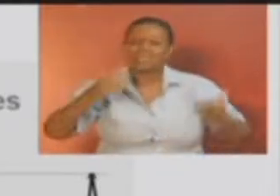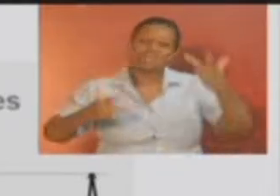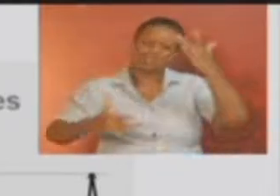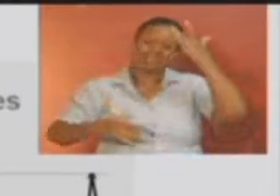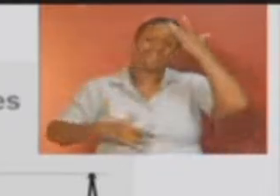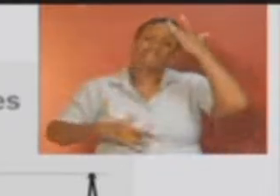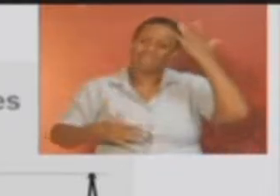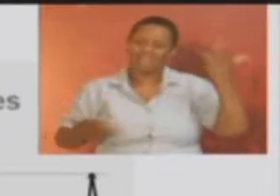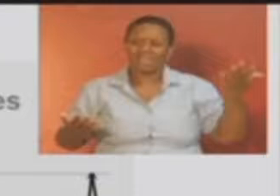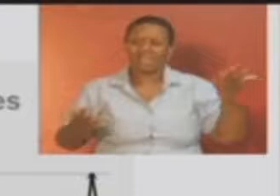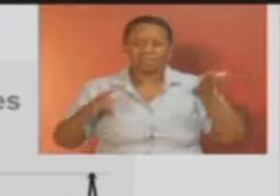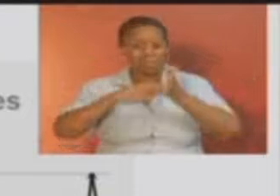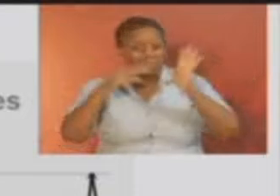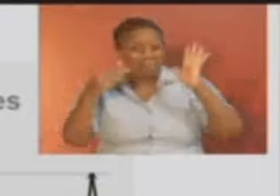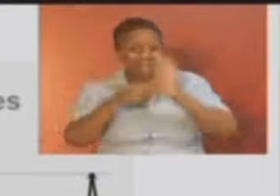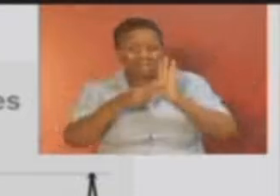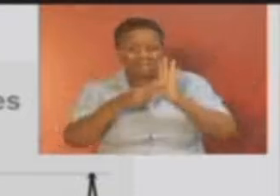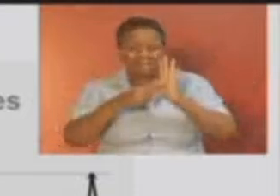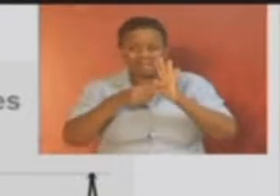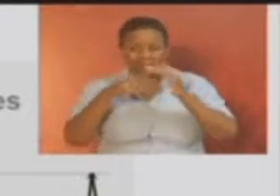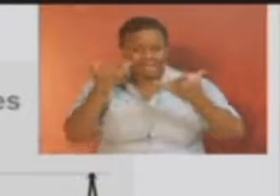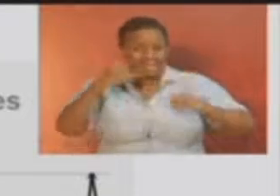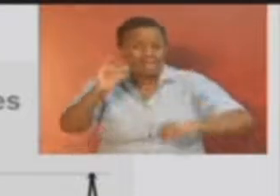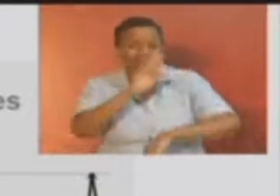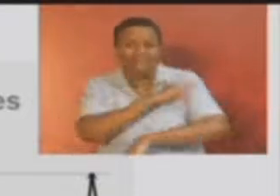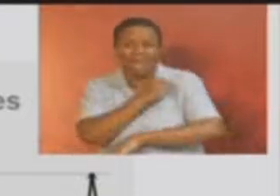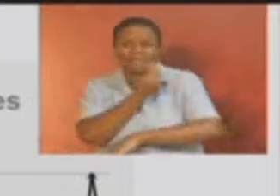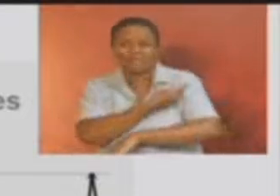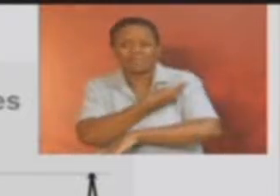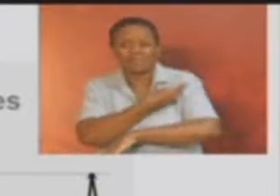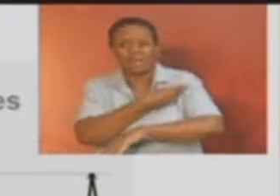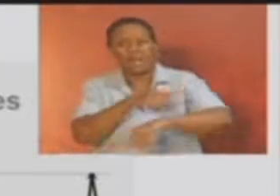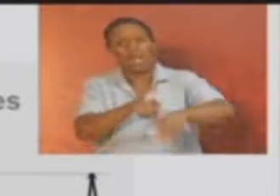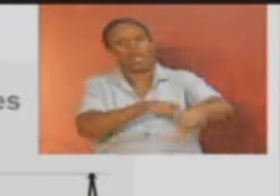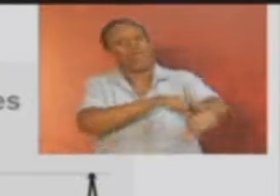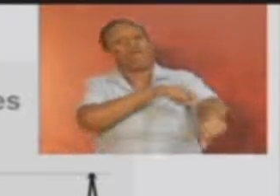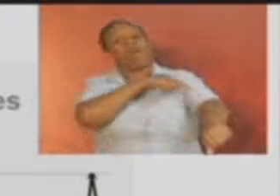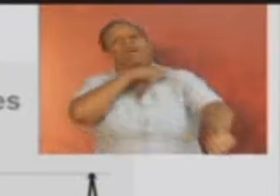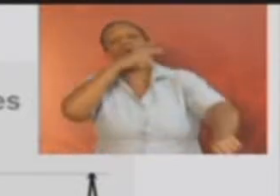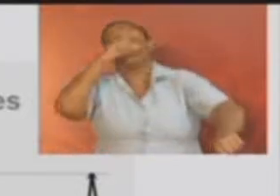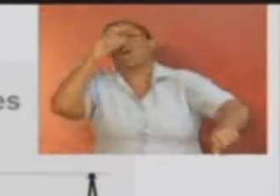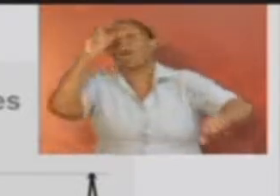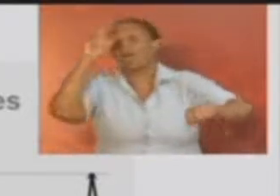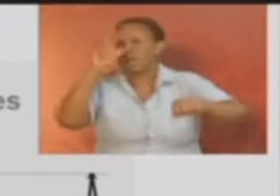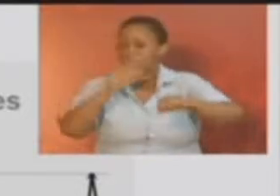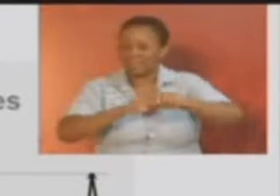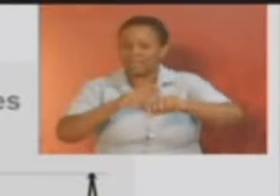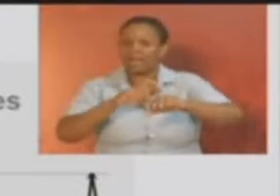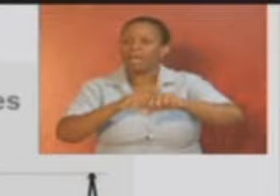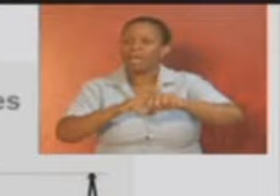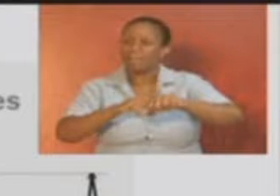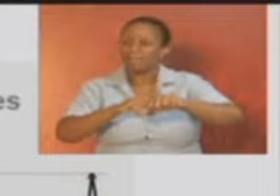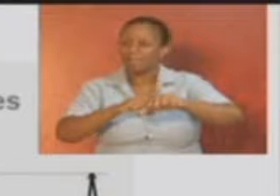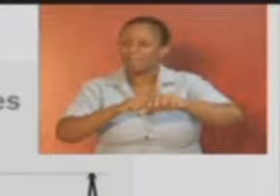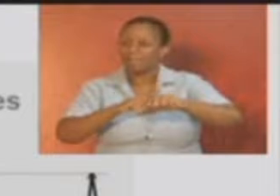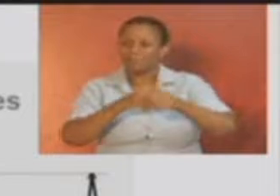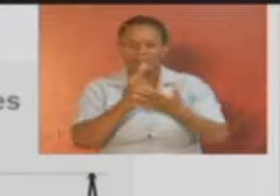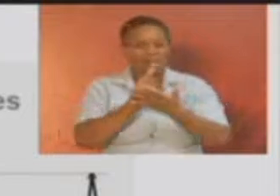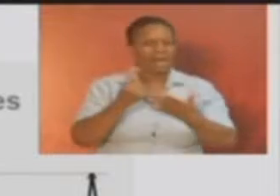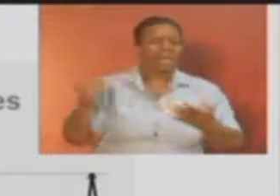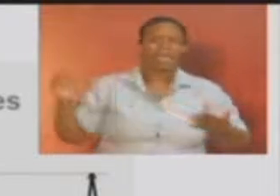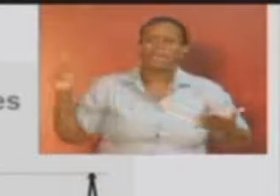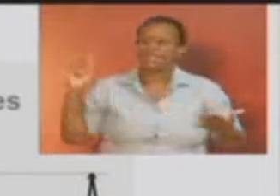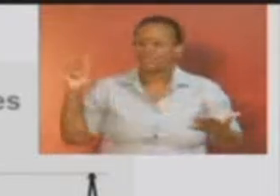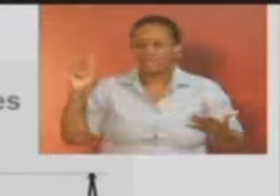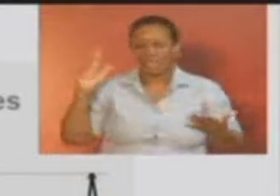time. It means, therefore, that when we were looking at a net of, say, 30 patients last week requiring admission on a daily